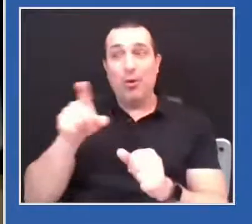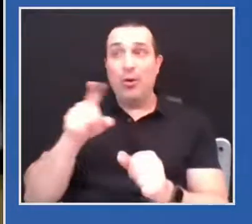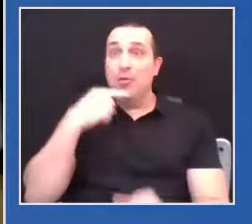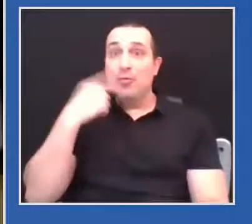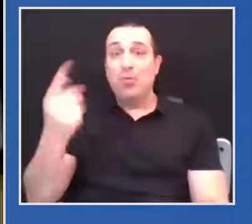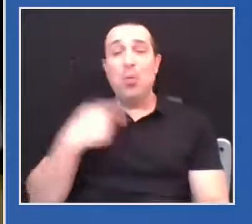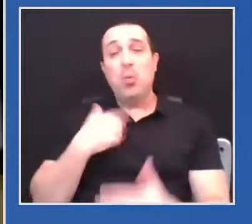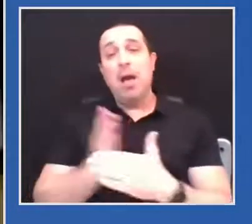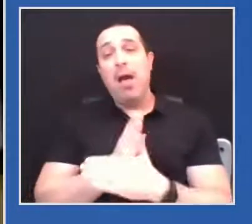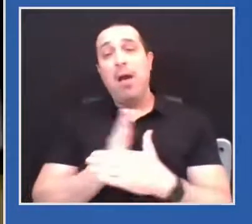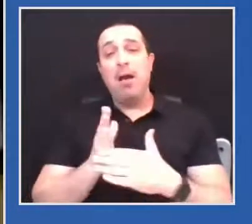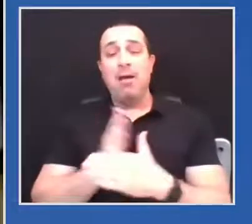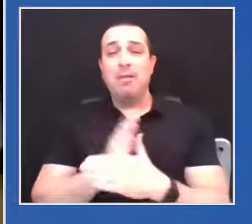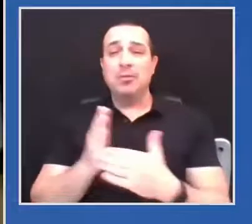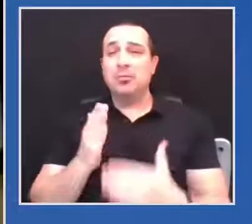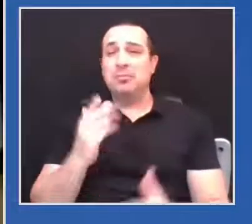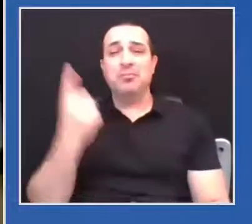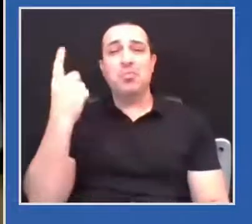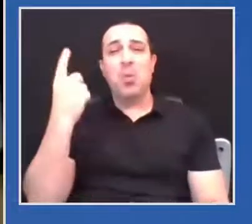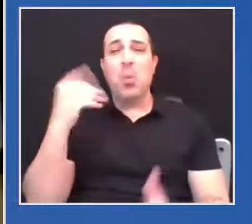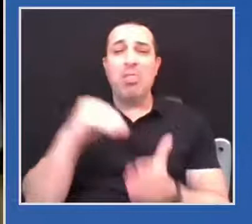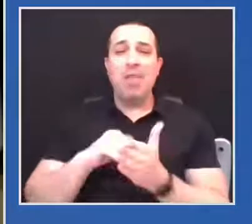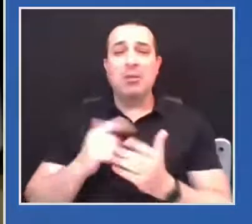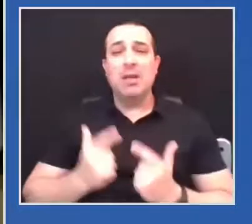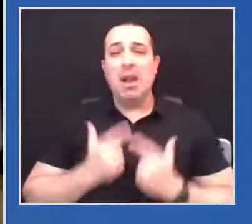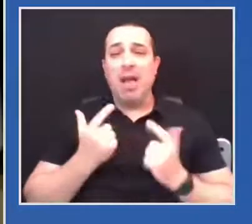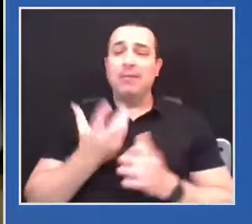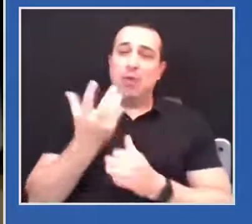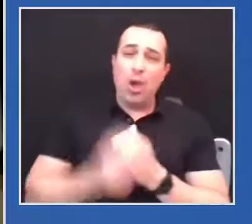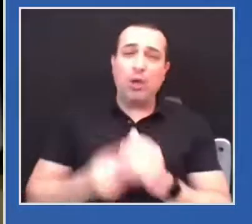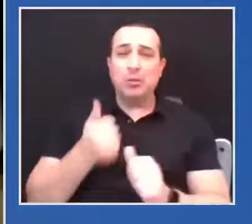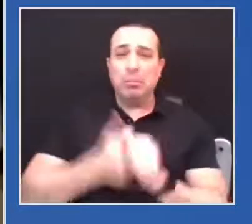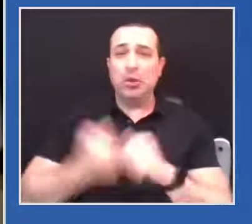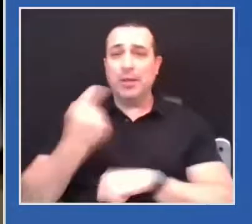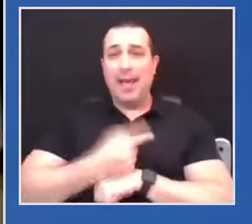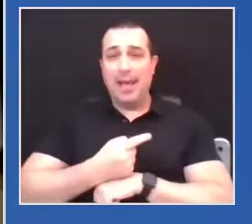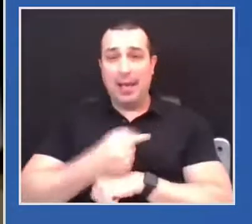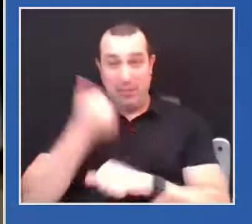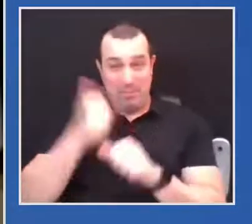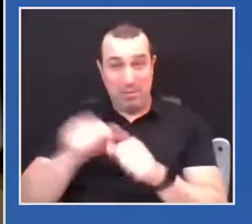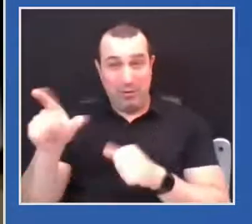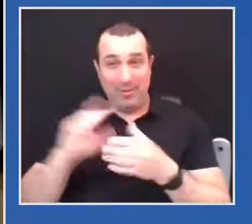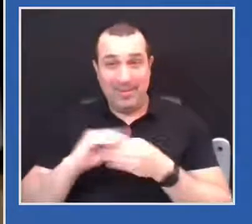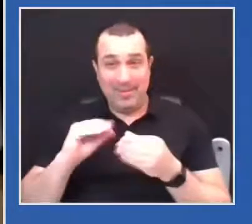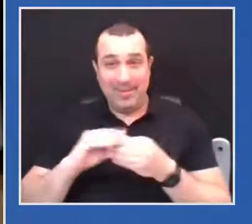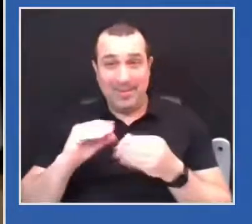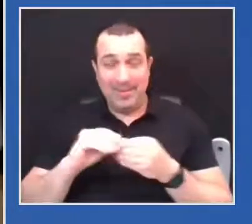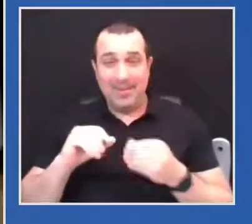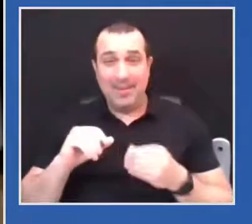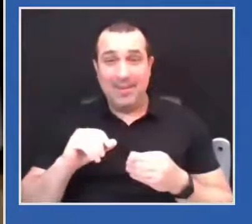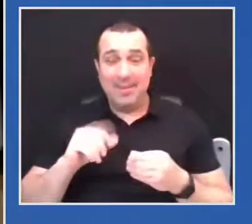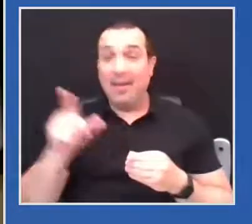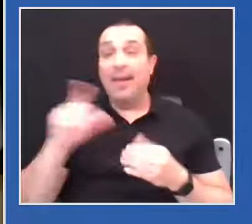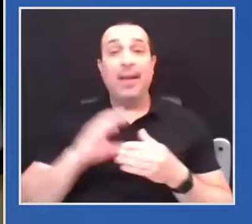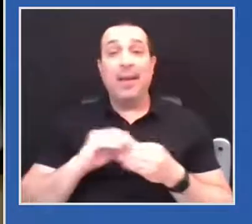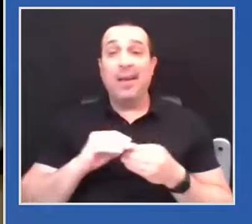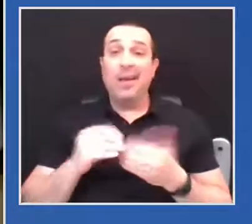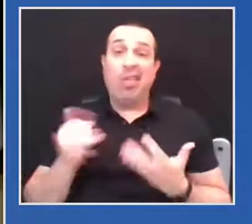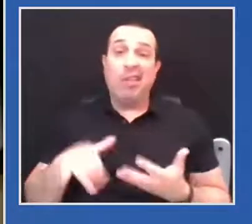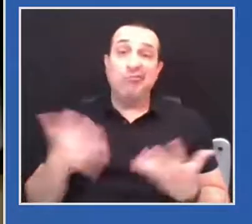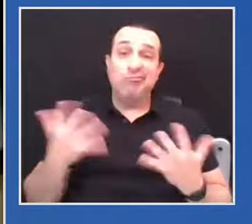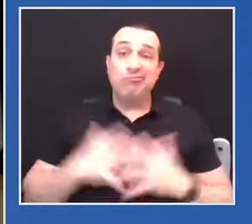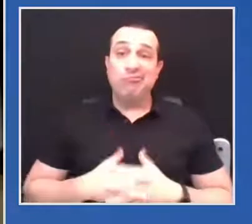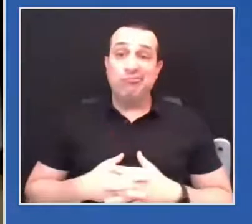averaging 1,000 lives lost per day. Remember what he said? He said, it is what it is.